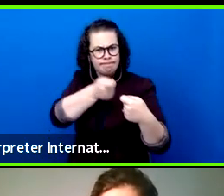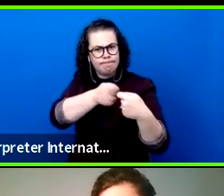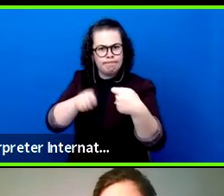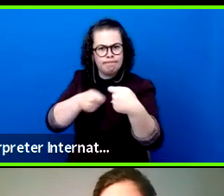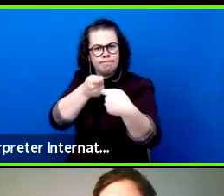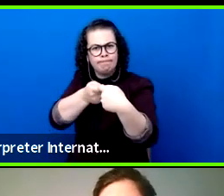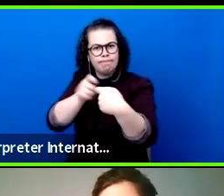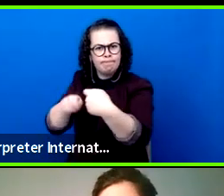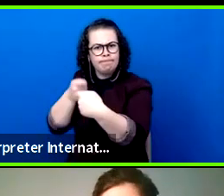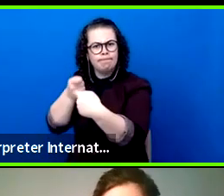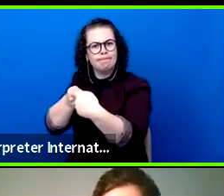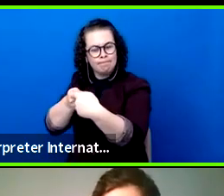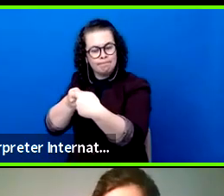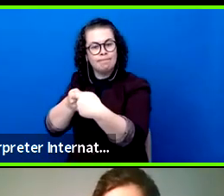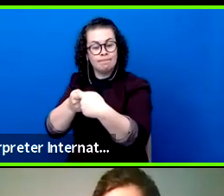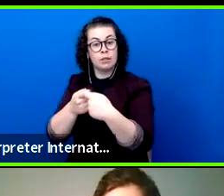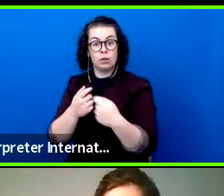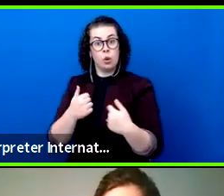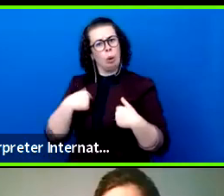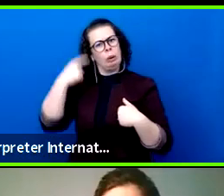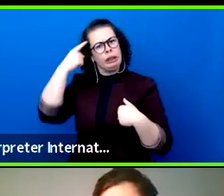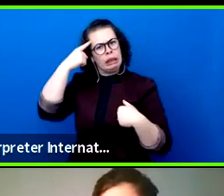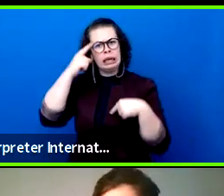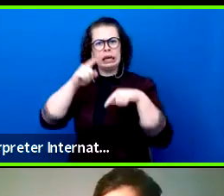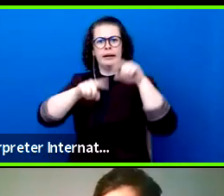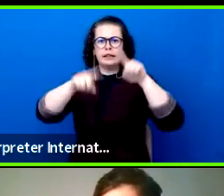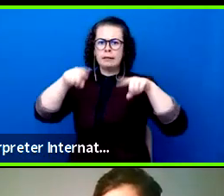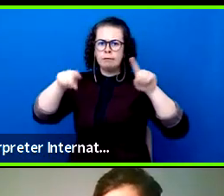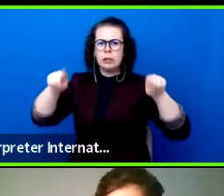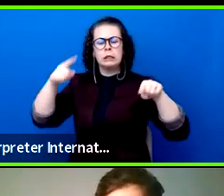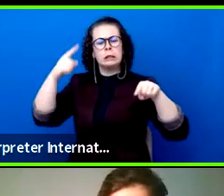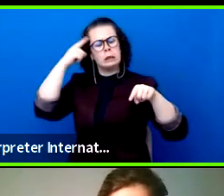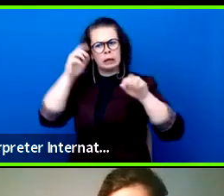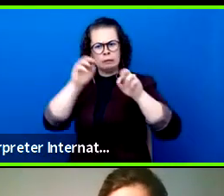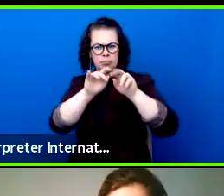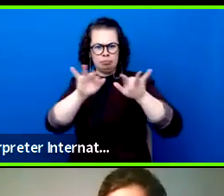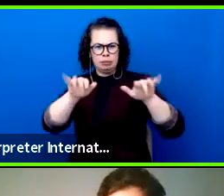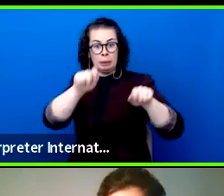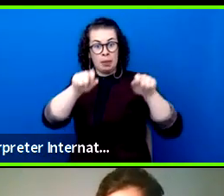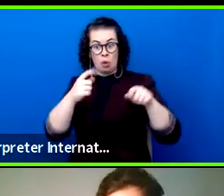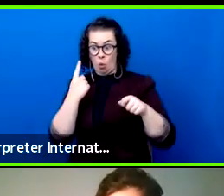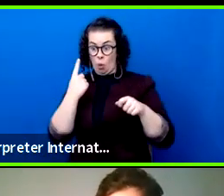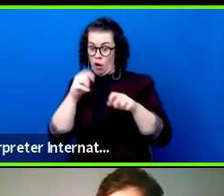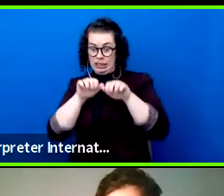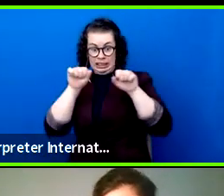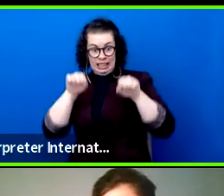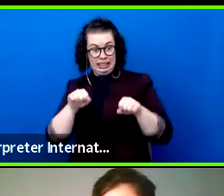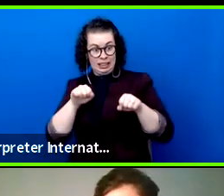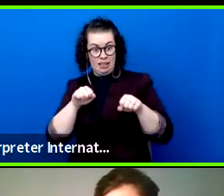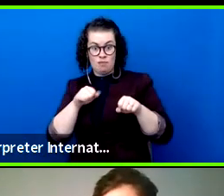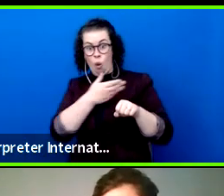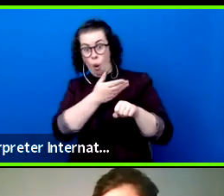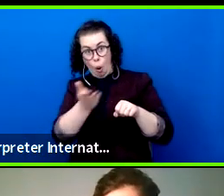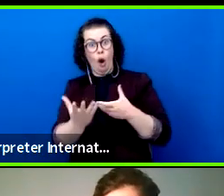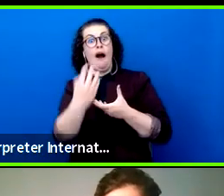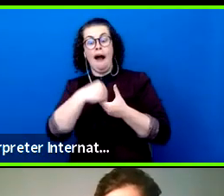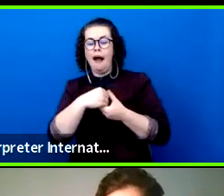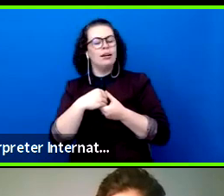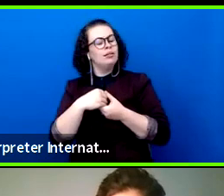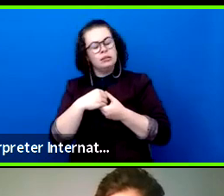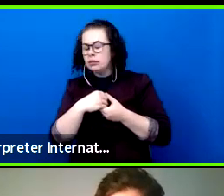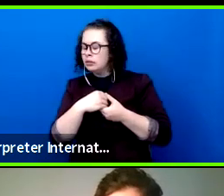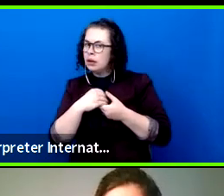diversity, there won't be one solution, as the landscape and the different companies and artists in their size and their